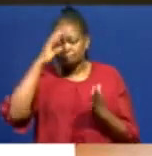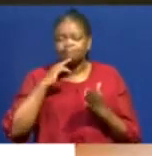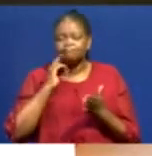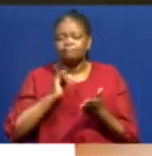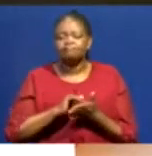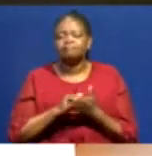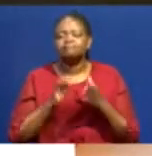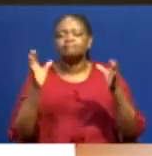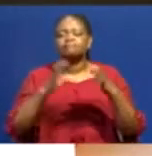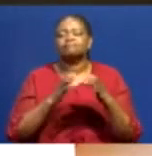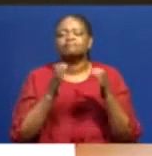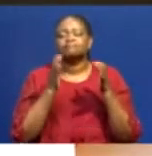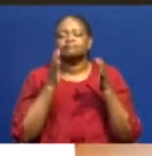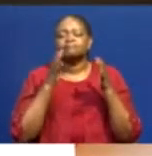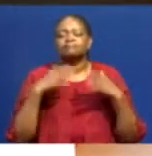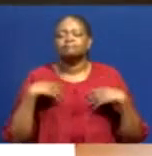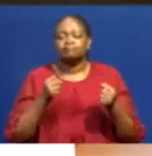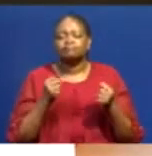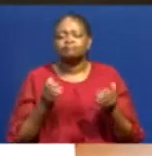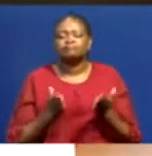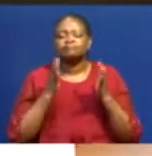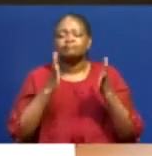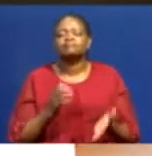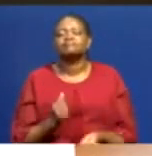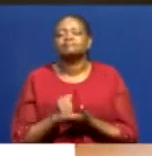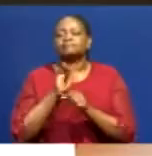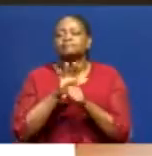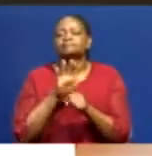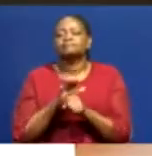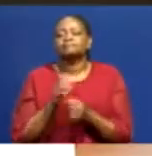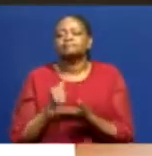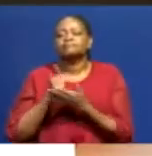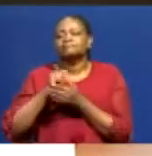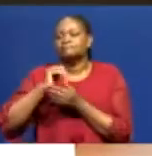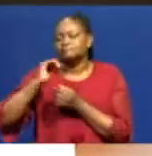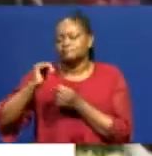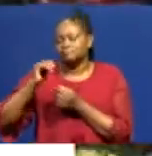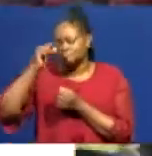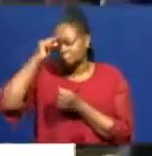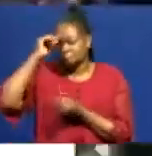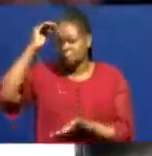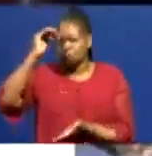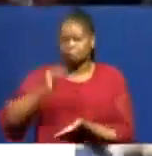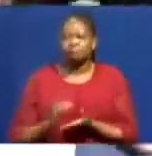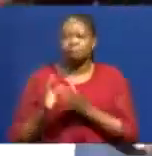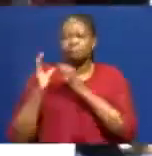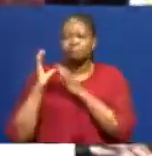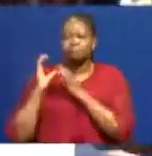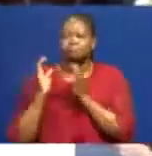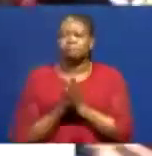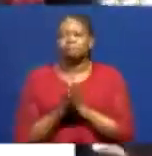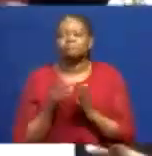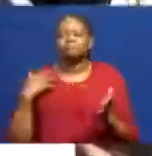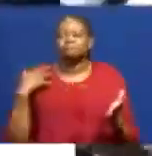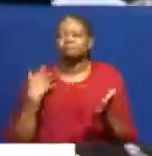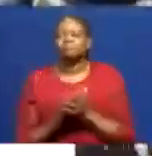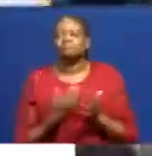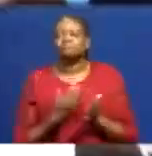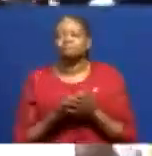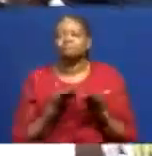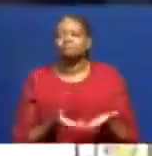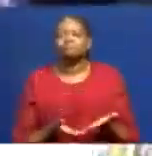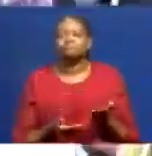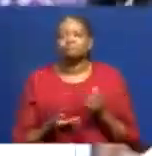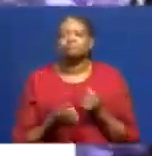promoters have played a key role in helping the county government to lower the burden, and so far skilled birth